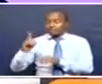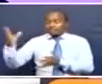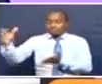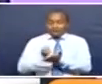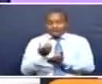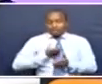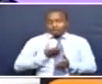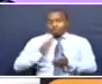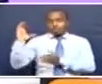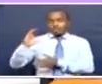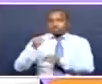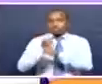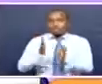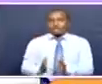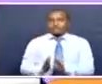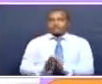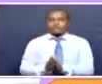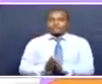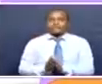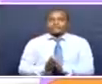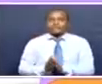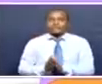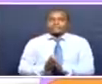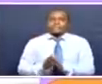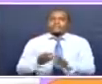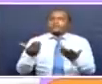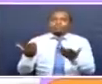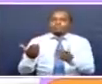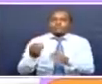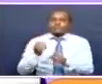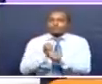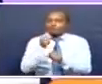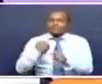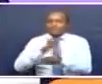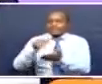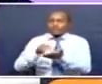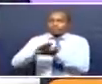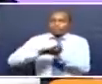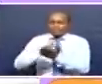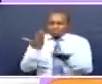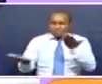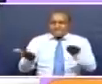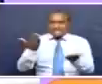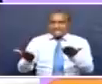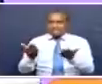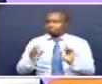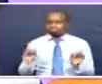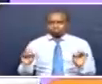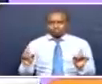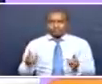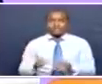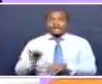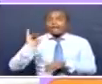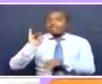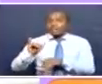was no one who had a centralized team to be able to say, bring your needs for the casual workers, and we assess them and know how many we can be able to give you. Mm-hmm. And that has